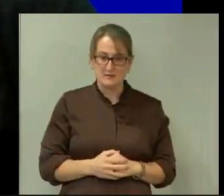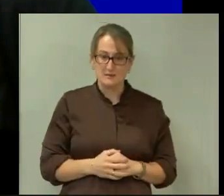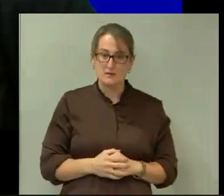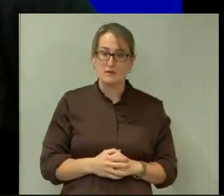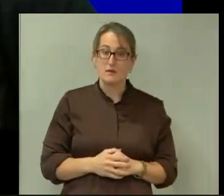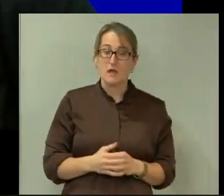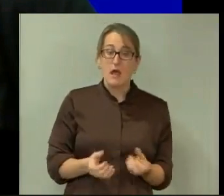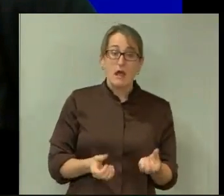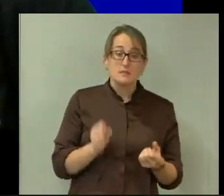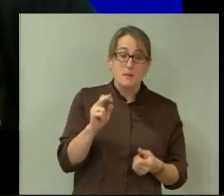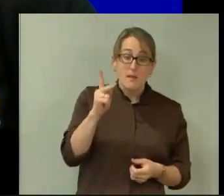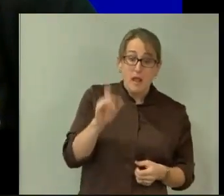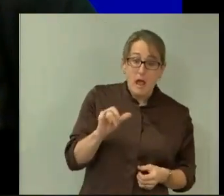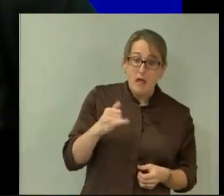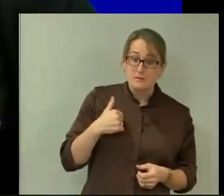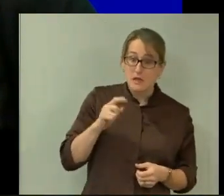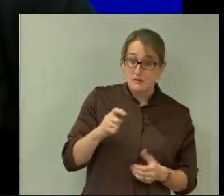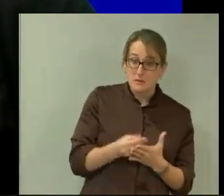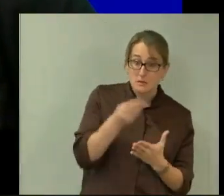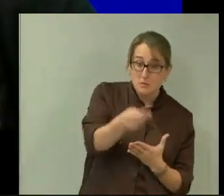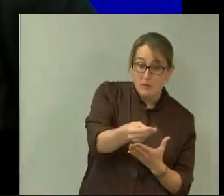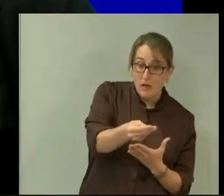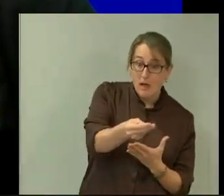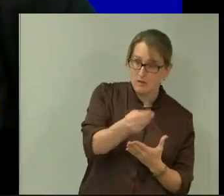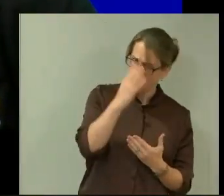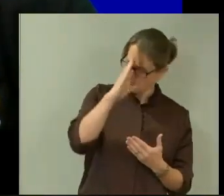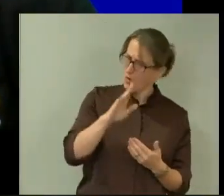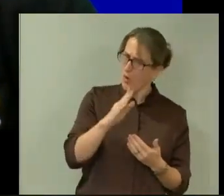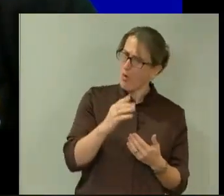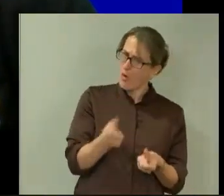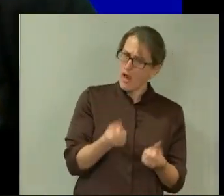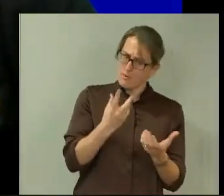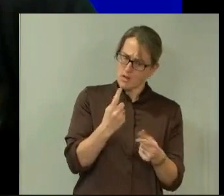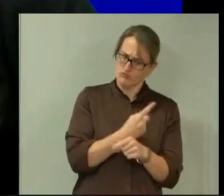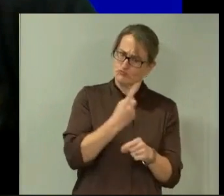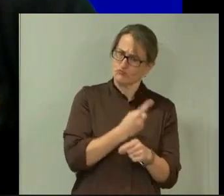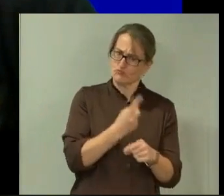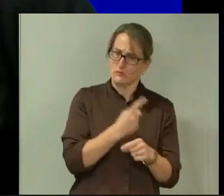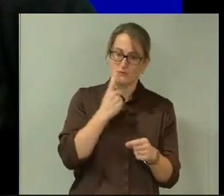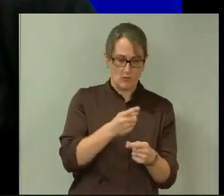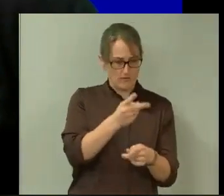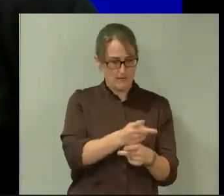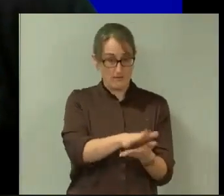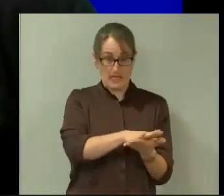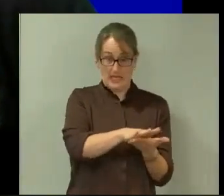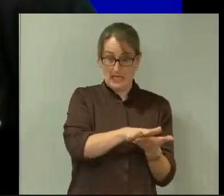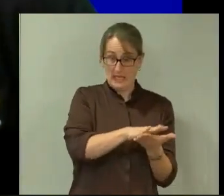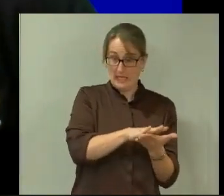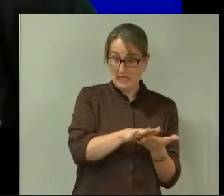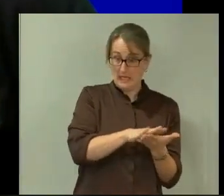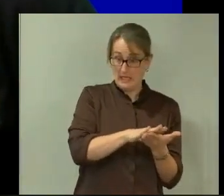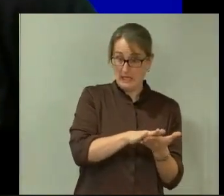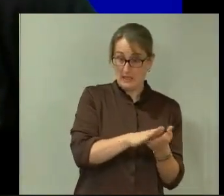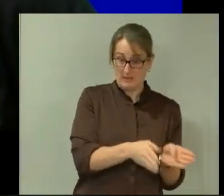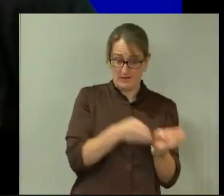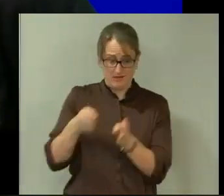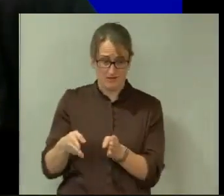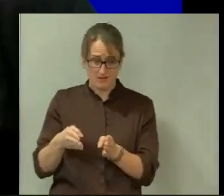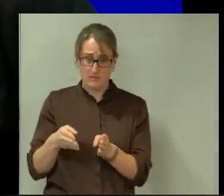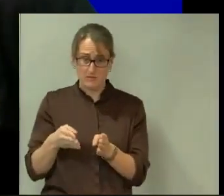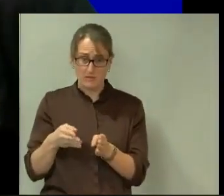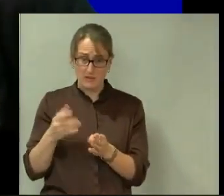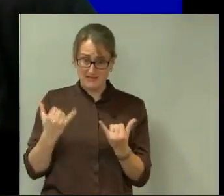that I need to buy to keep our school clean. But right now I really would not have any